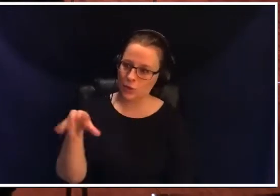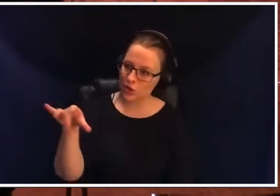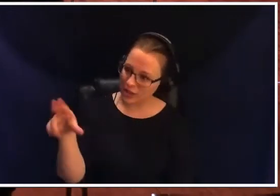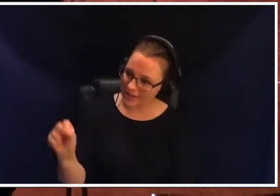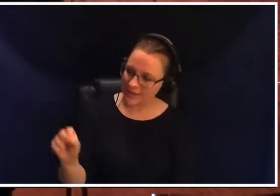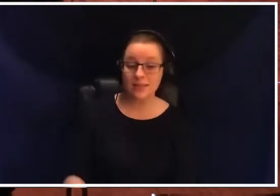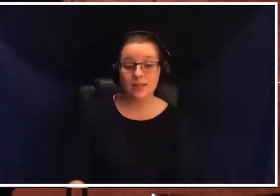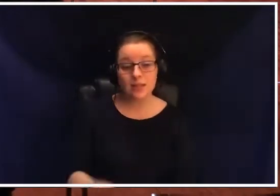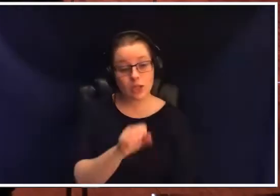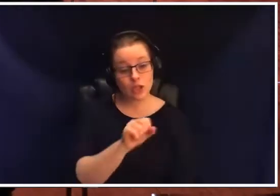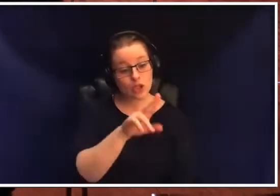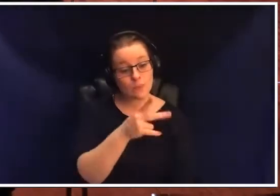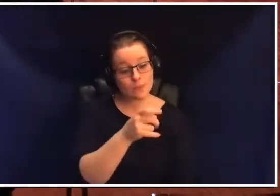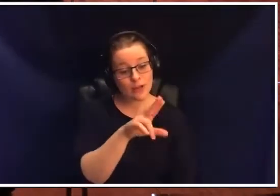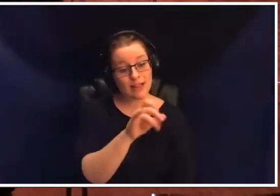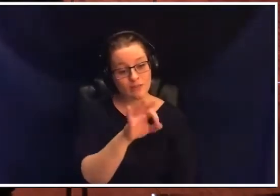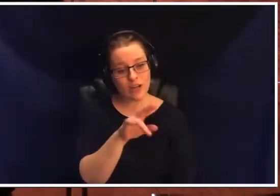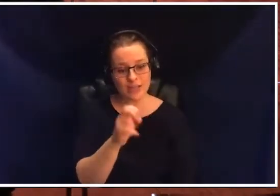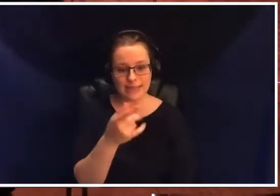Supercalifragilisticexpialidocious.